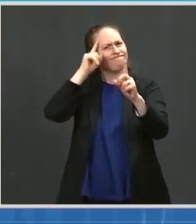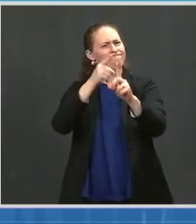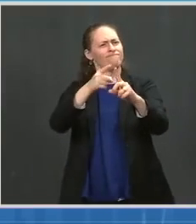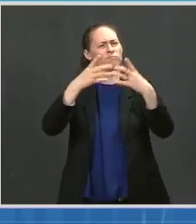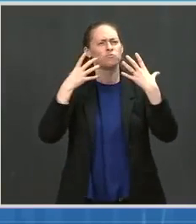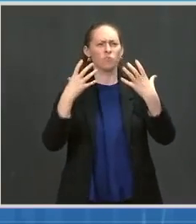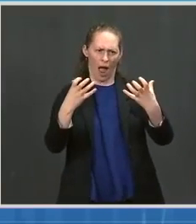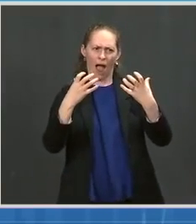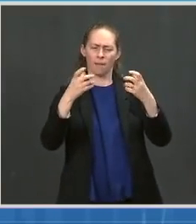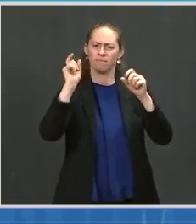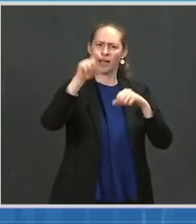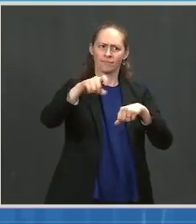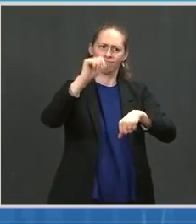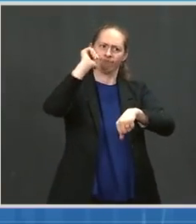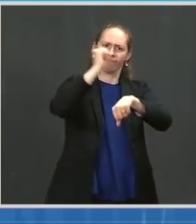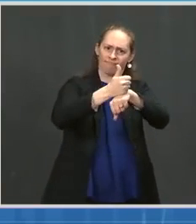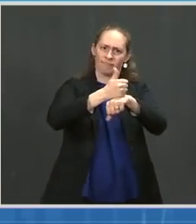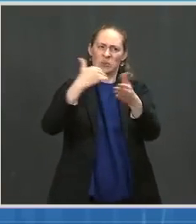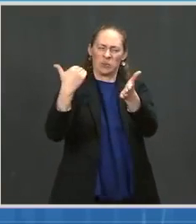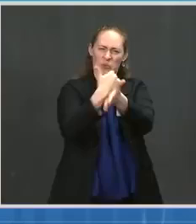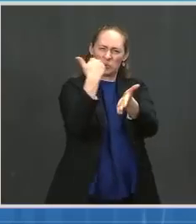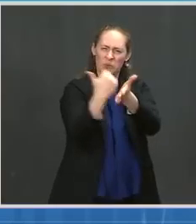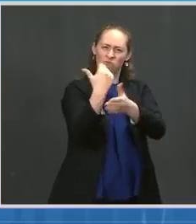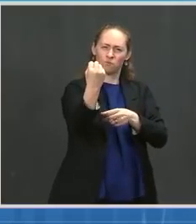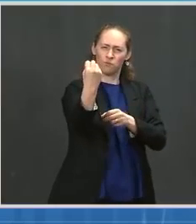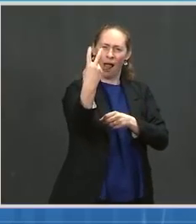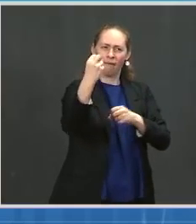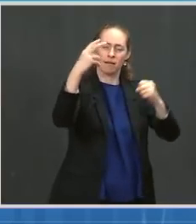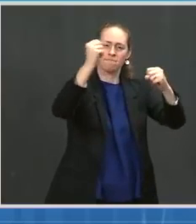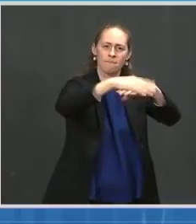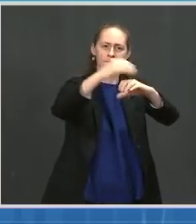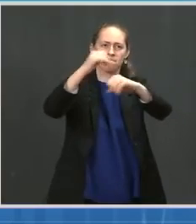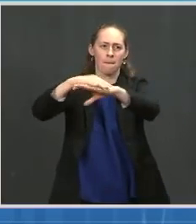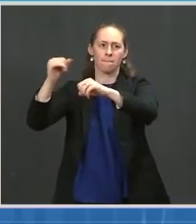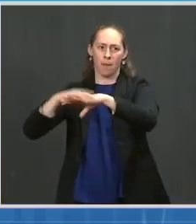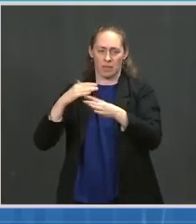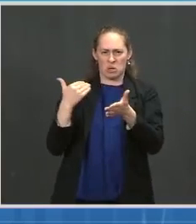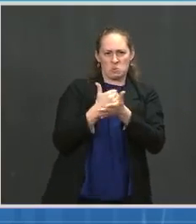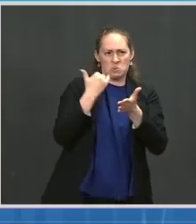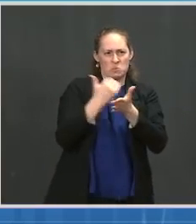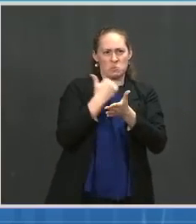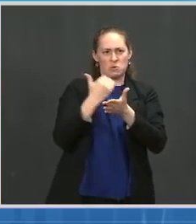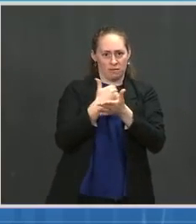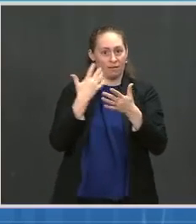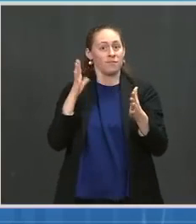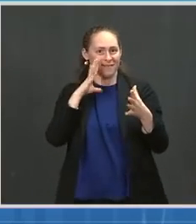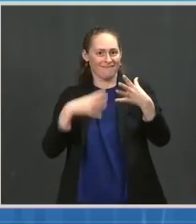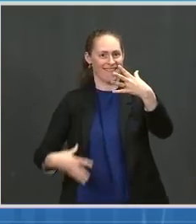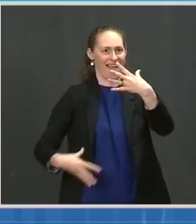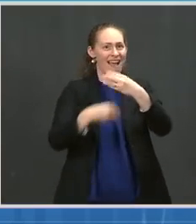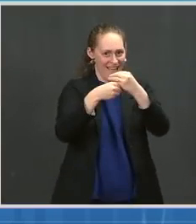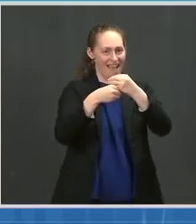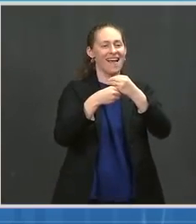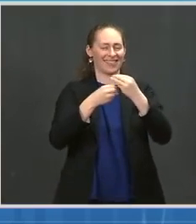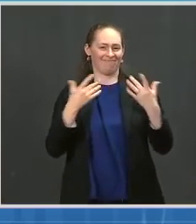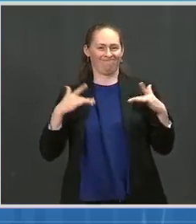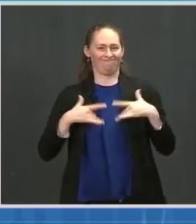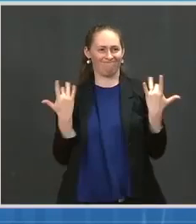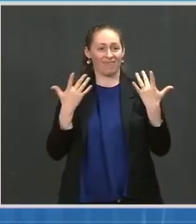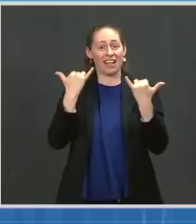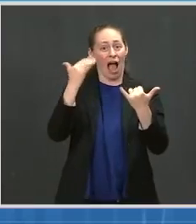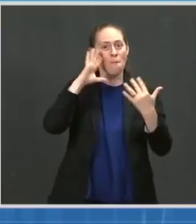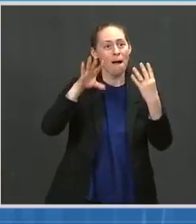19th. We've brought 9 online in the last 10 days. And today we're announcing 2 new sites